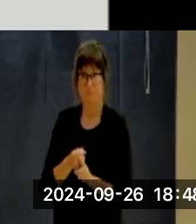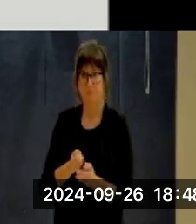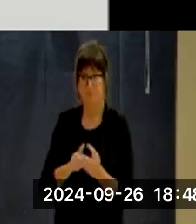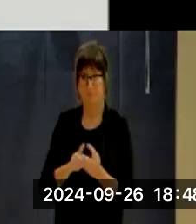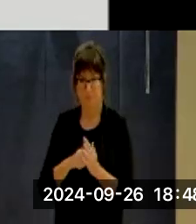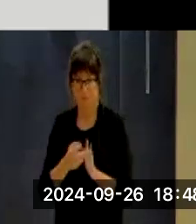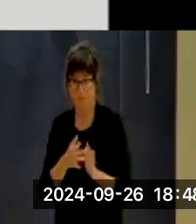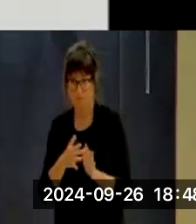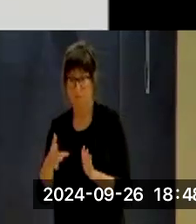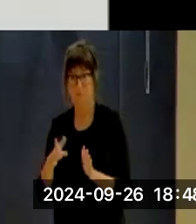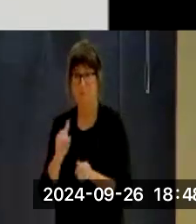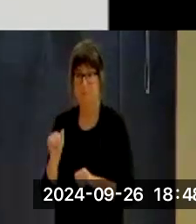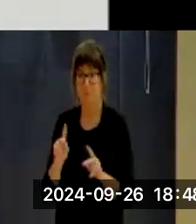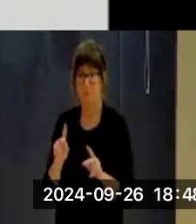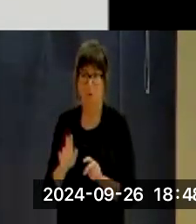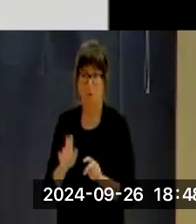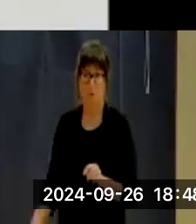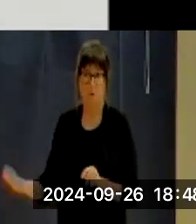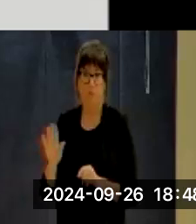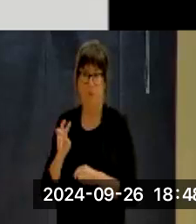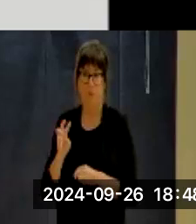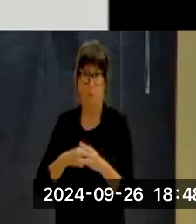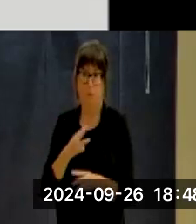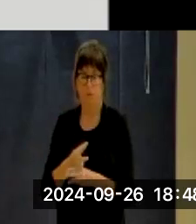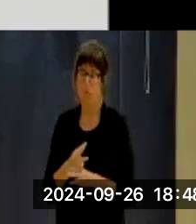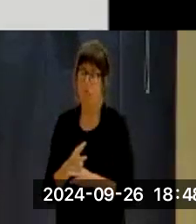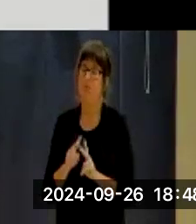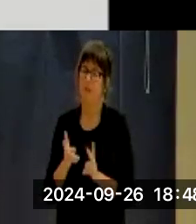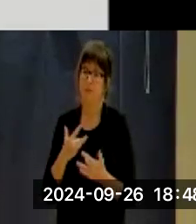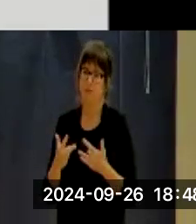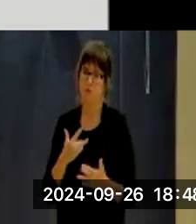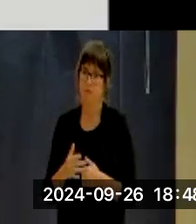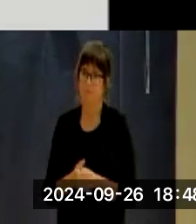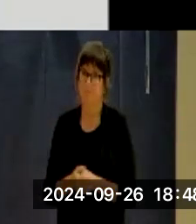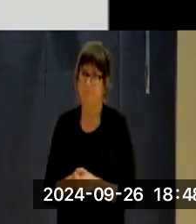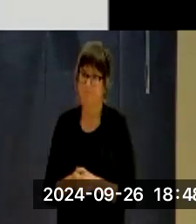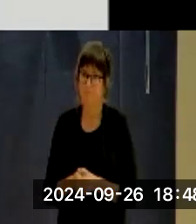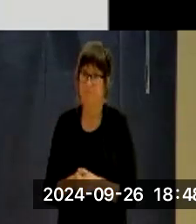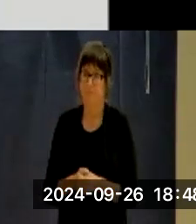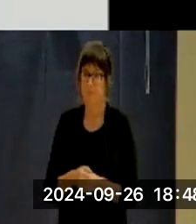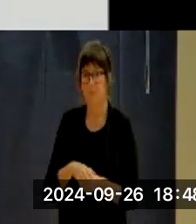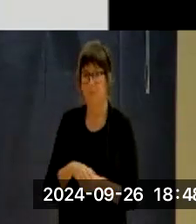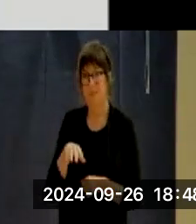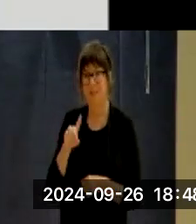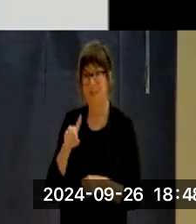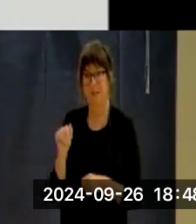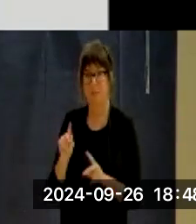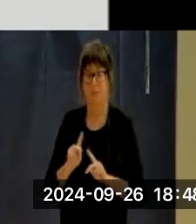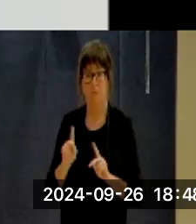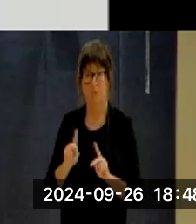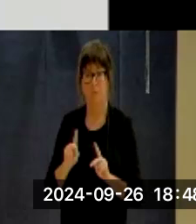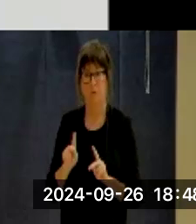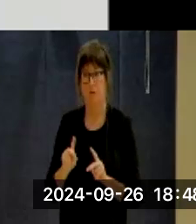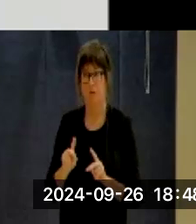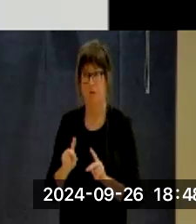disabled people around the world were very concerned, knowing that disabled people are going to